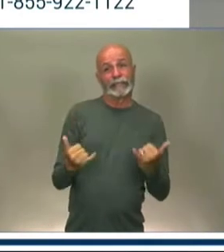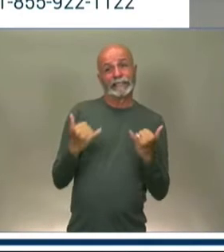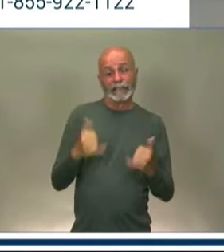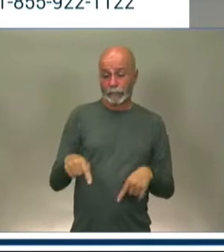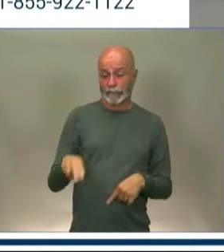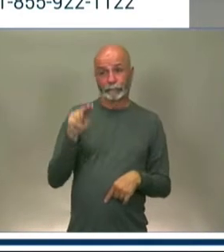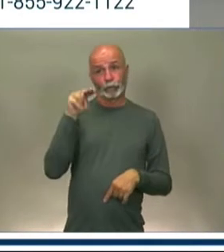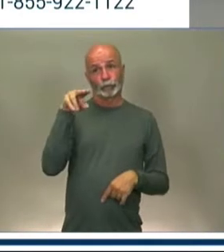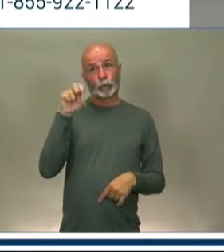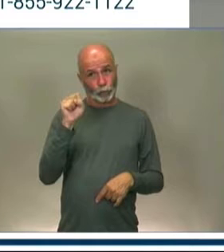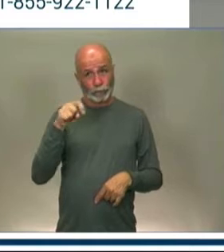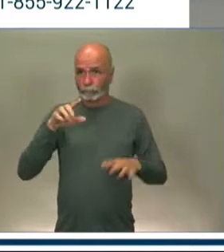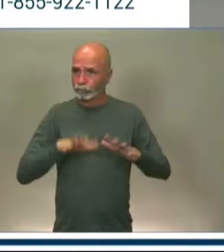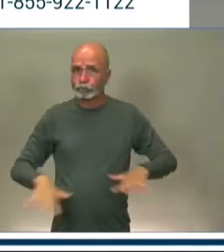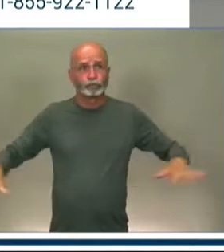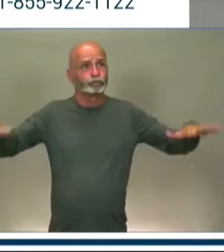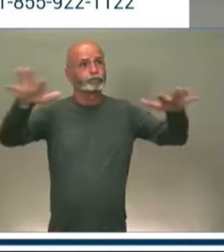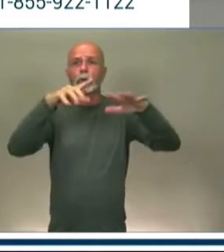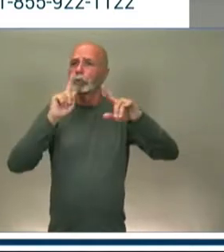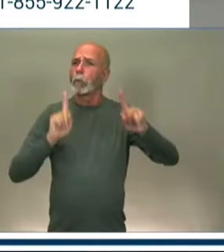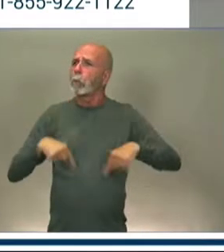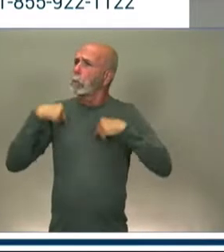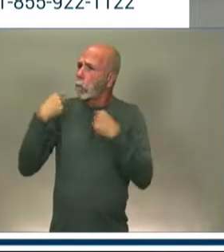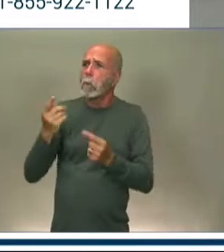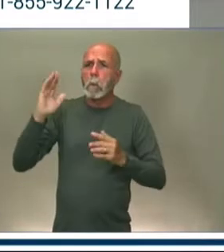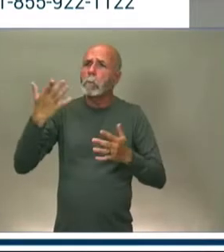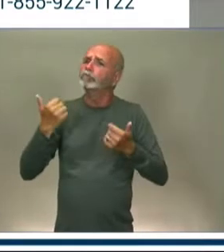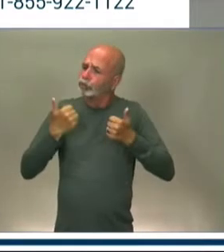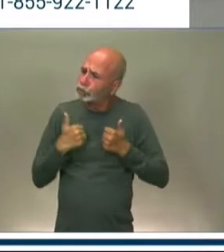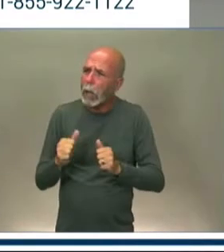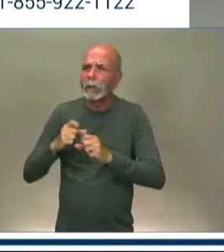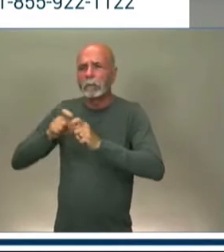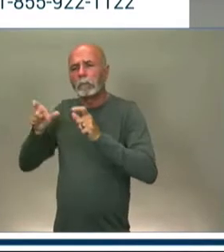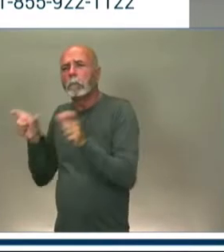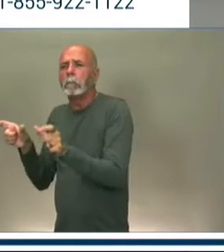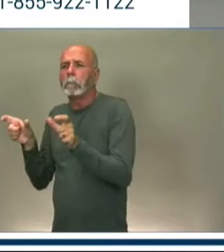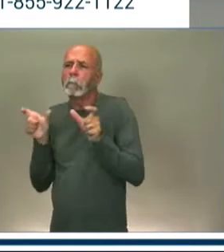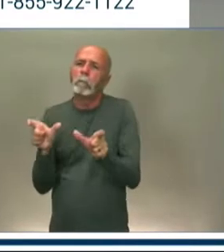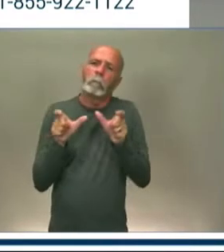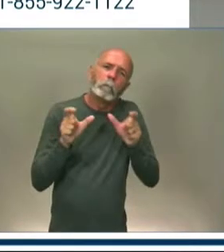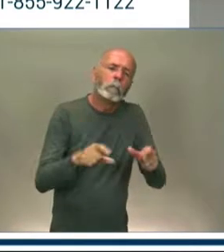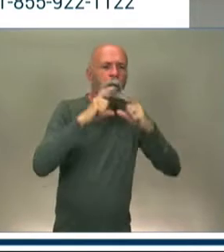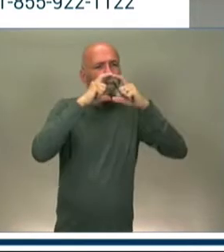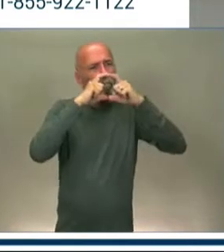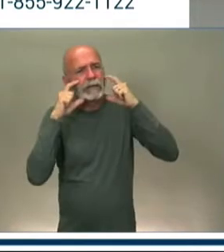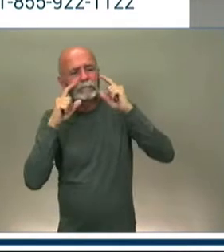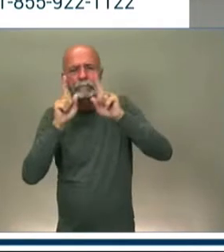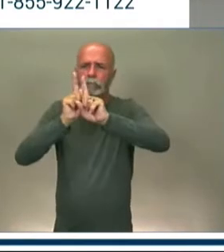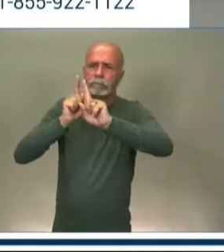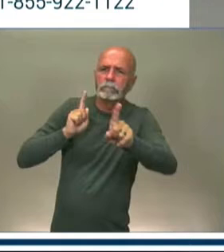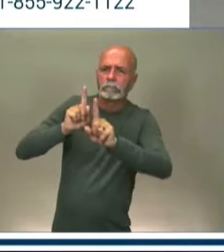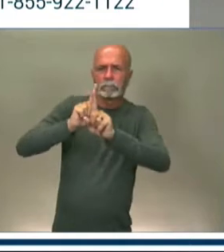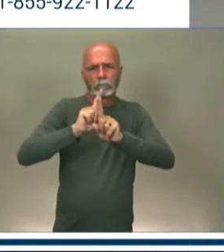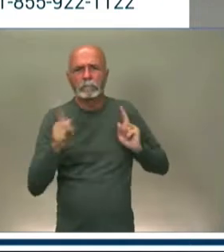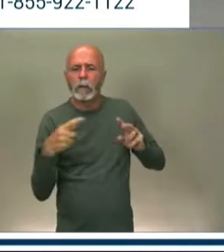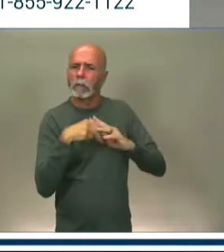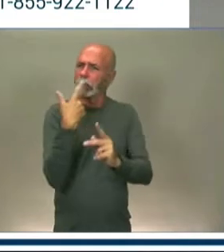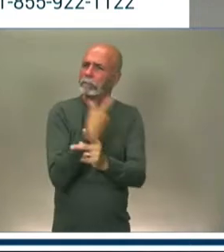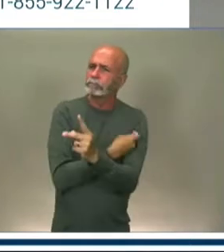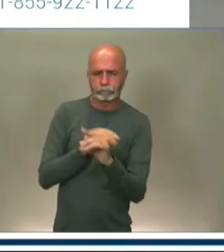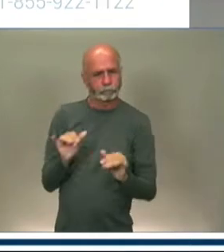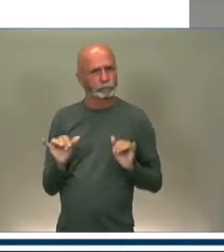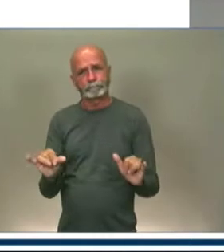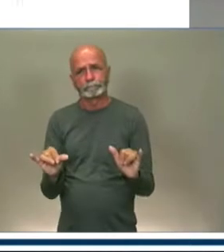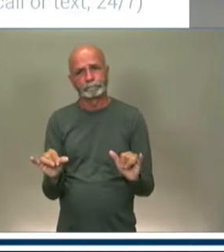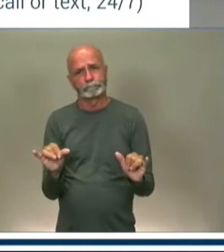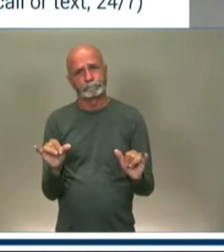to protect themselves and others, whether it's keeping your distance, wearing your mask, or getting vaccine. We are hoping Nova Scotians